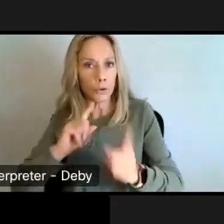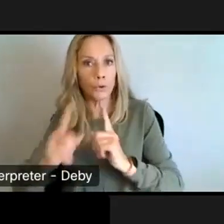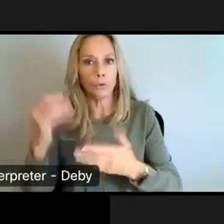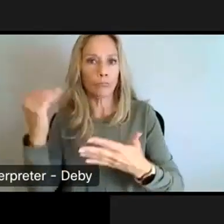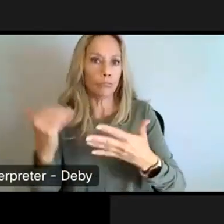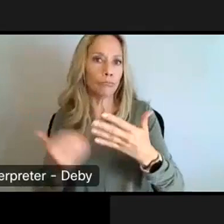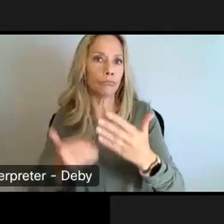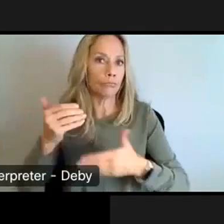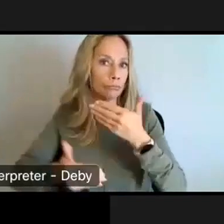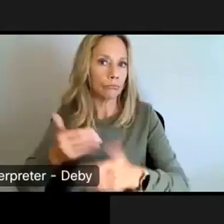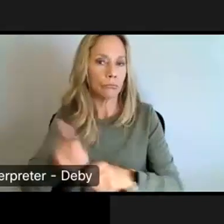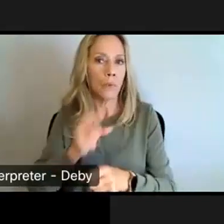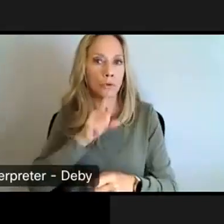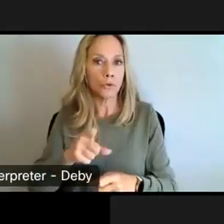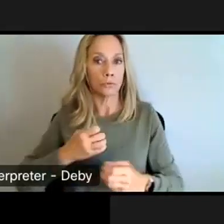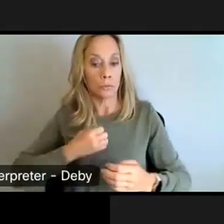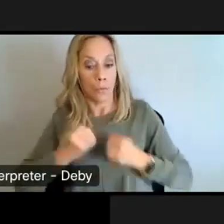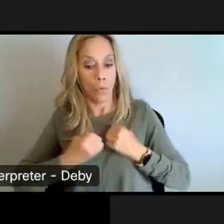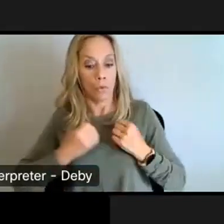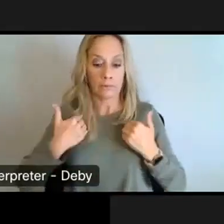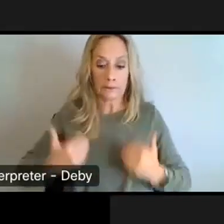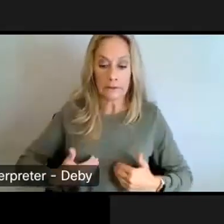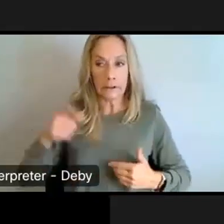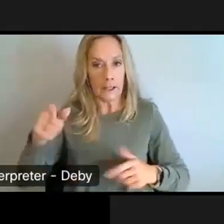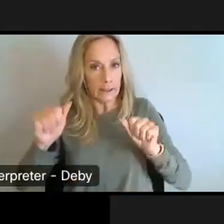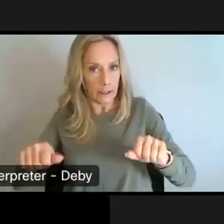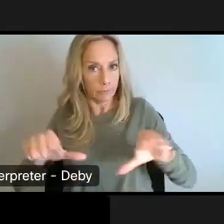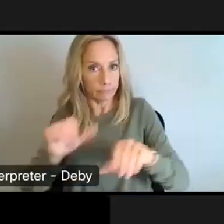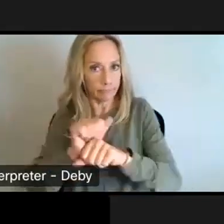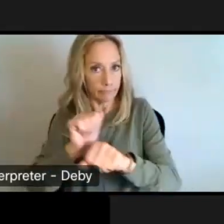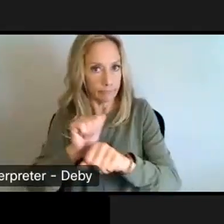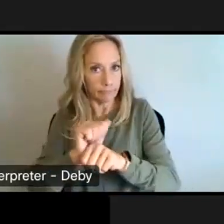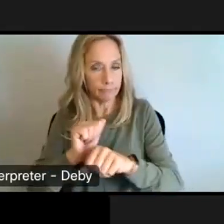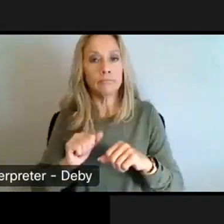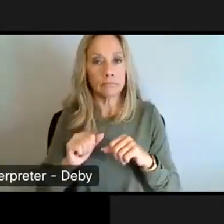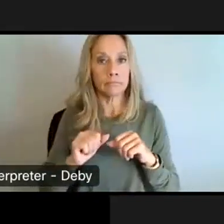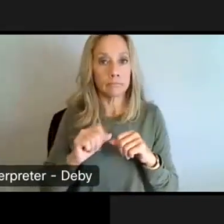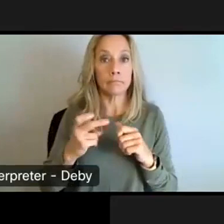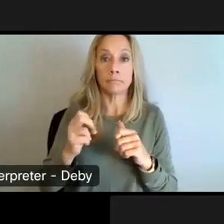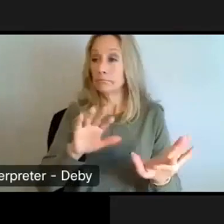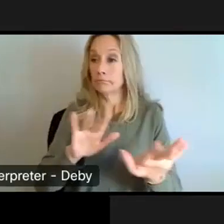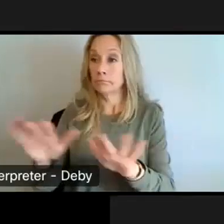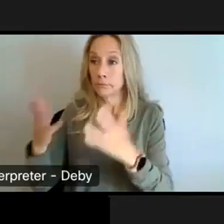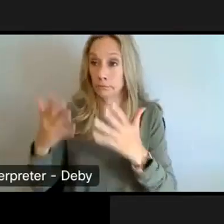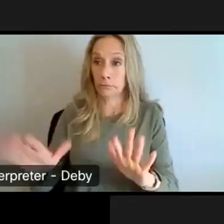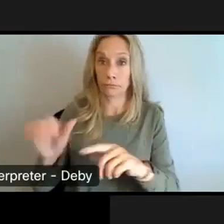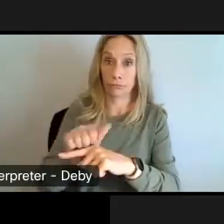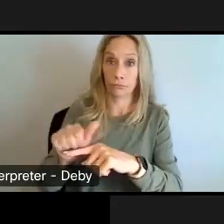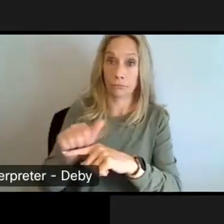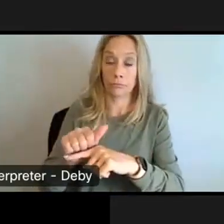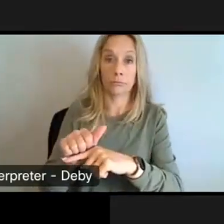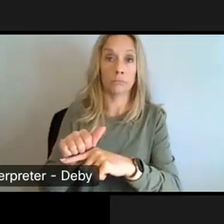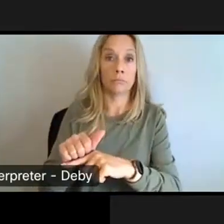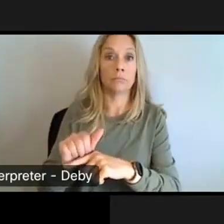sure that emotionally and physically able to do the job, and then once all that stuff is taken care of,